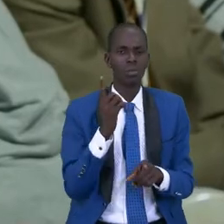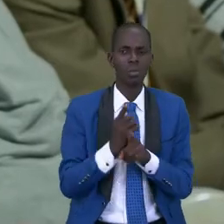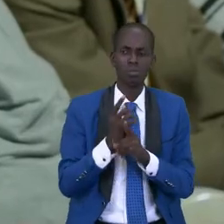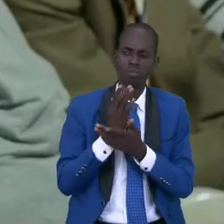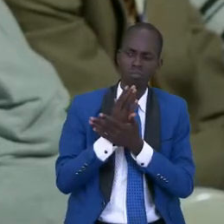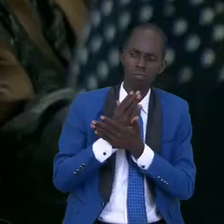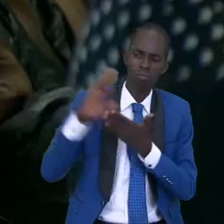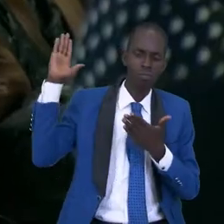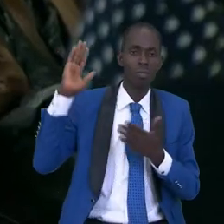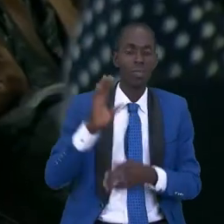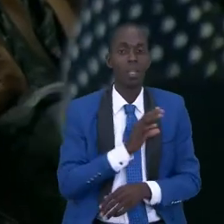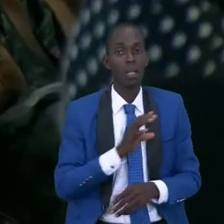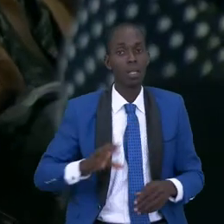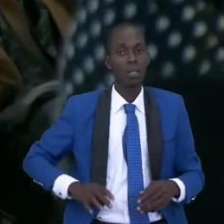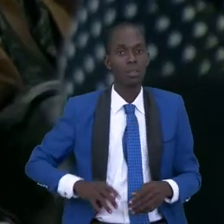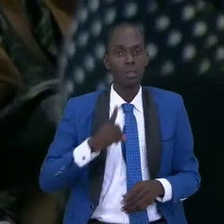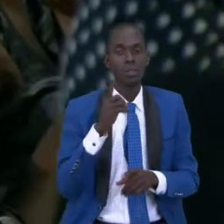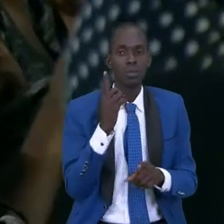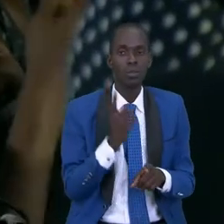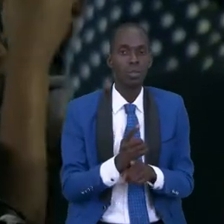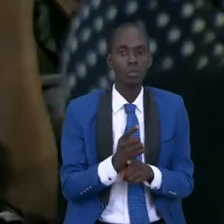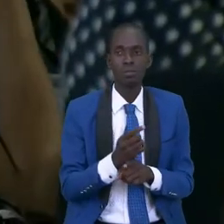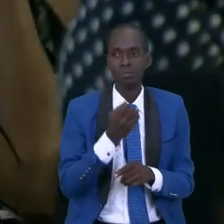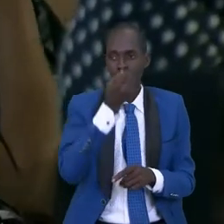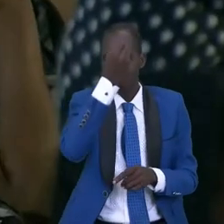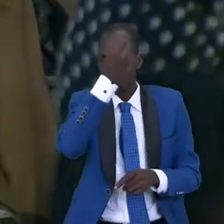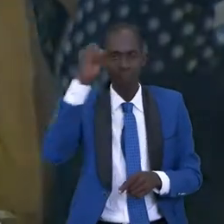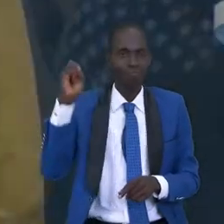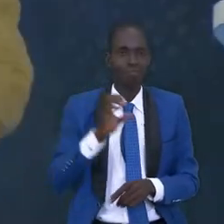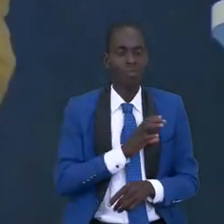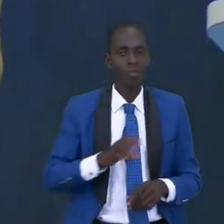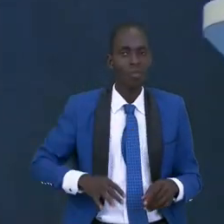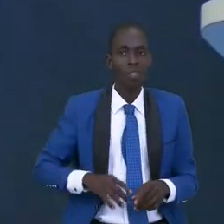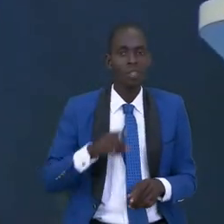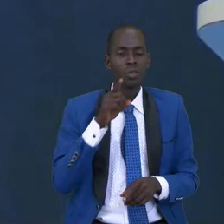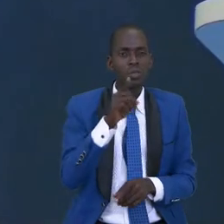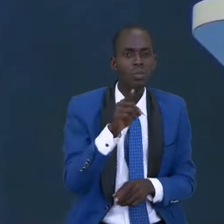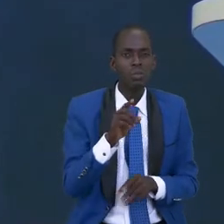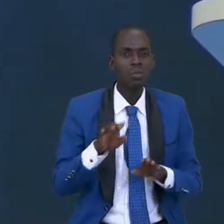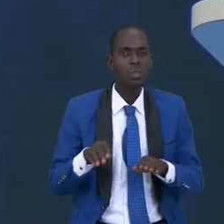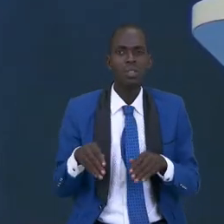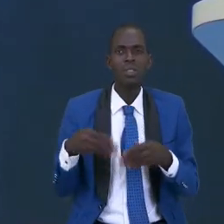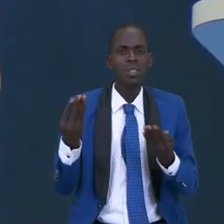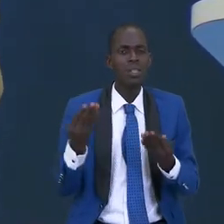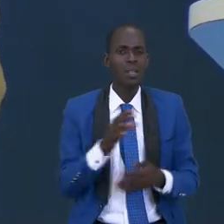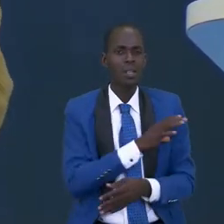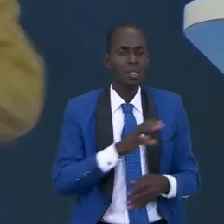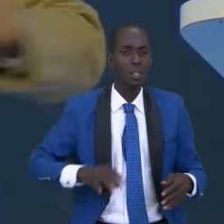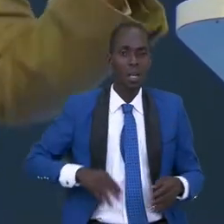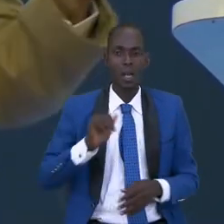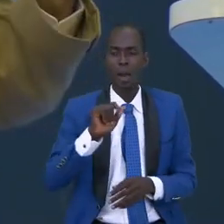him, stab him, you give him a painful